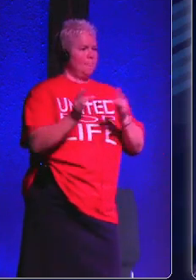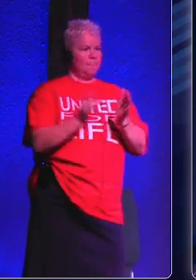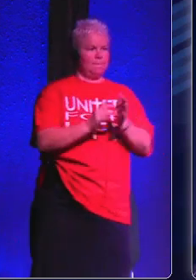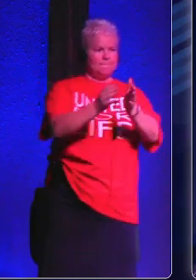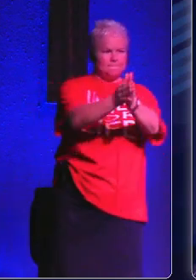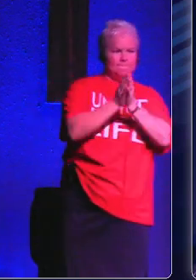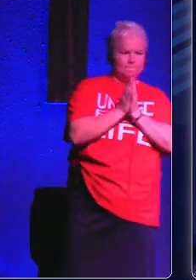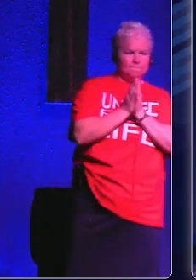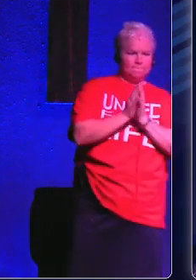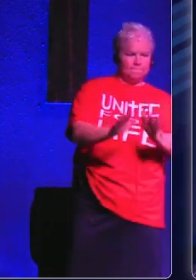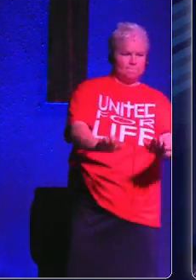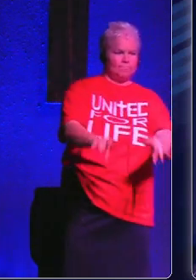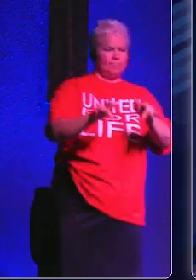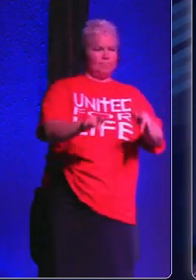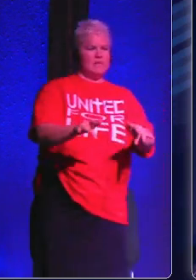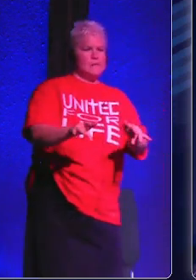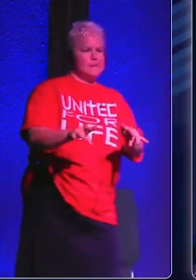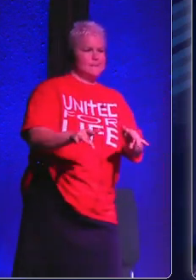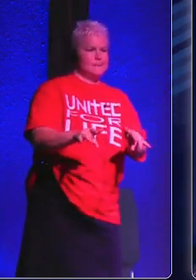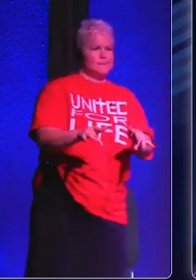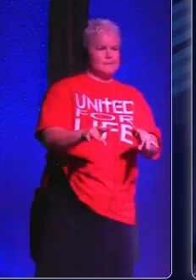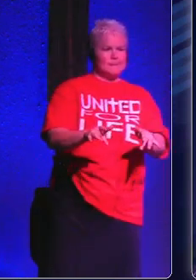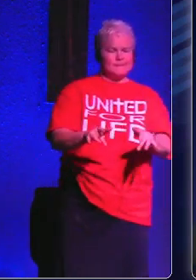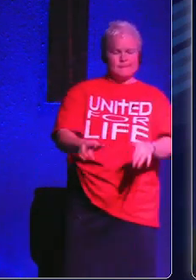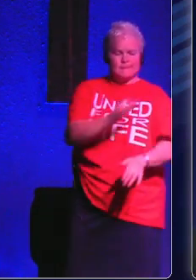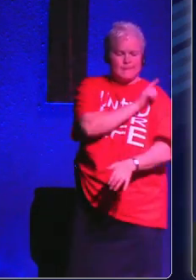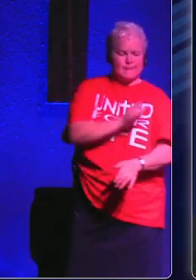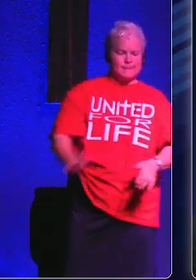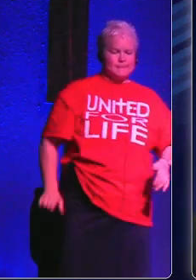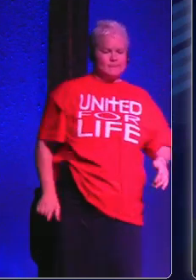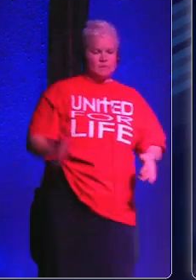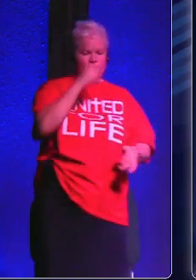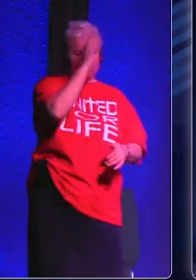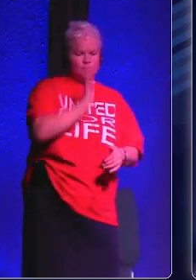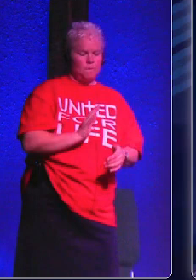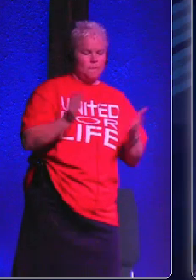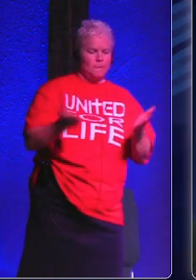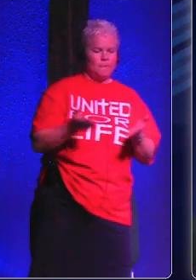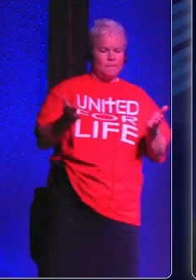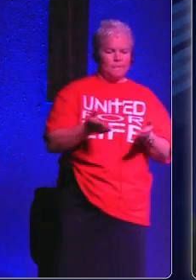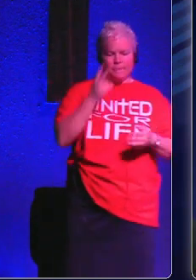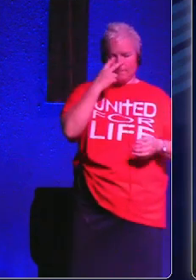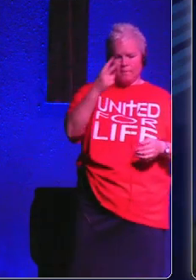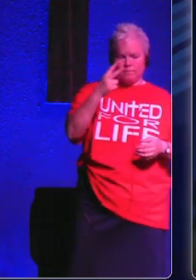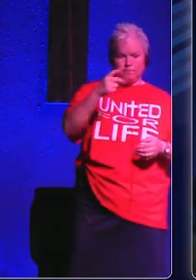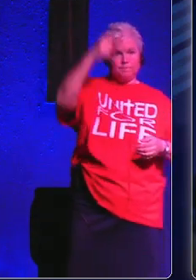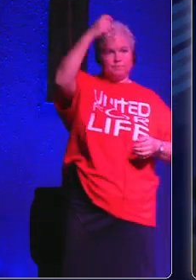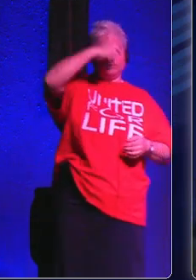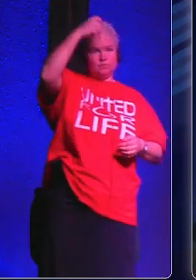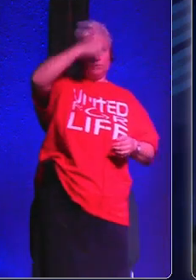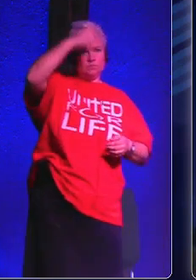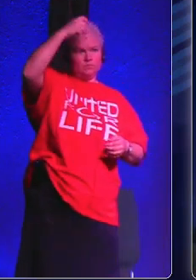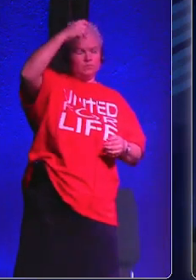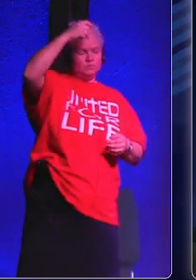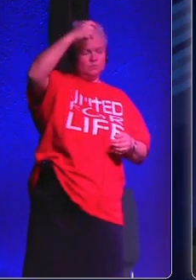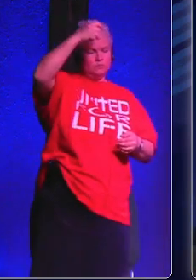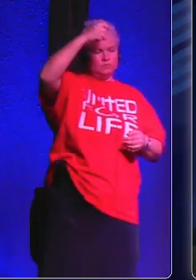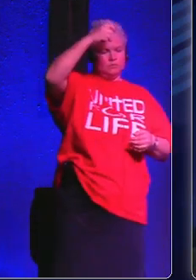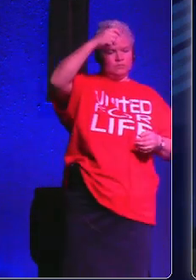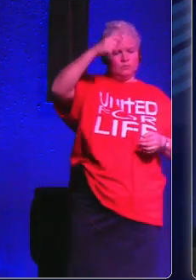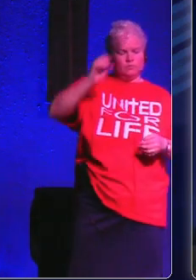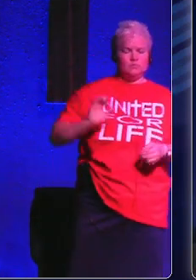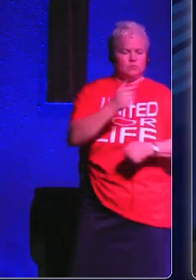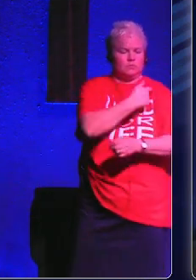Jesus, we ask that you touch Zeke. Lord God, however that needs to look in your wisdom, Lord God,